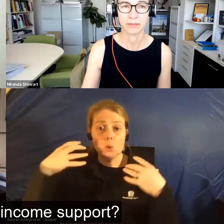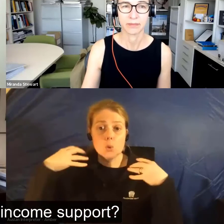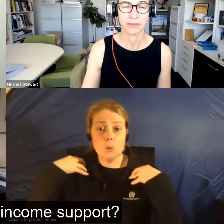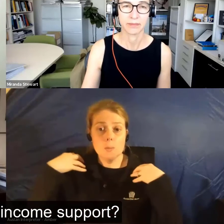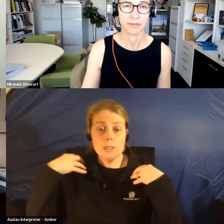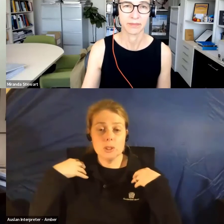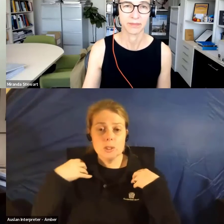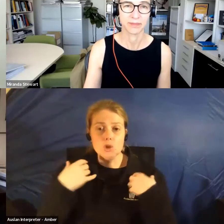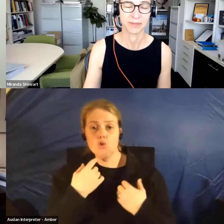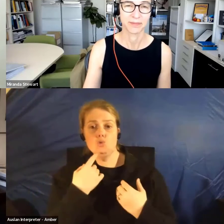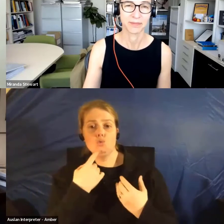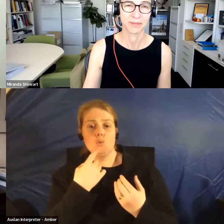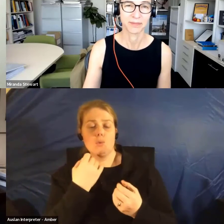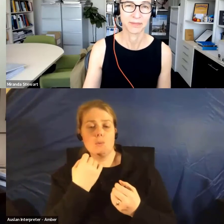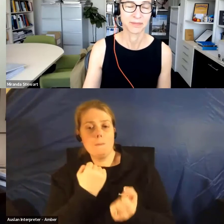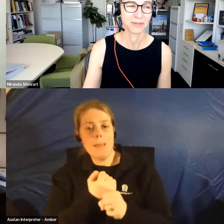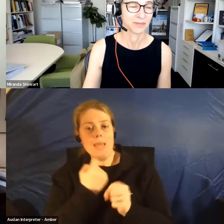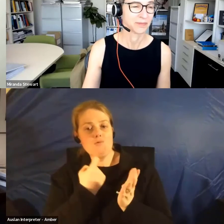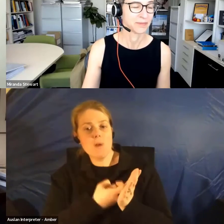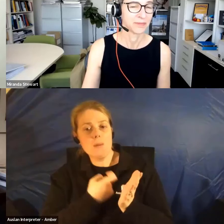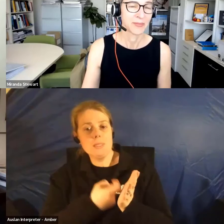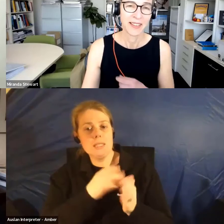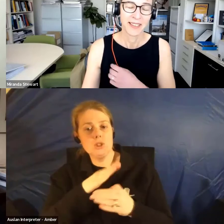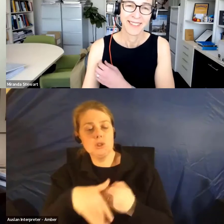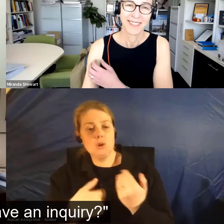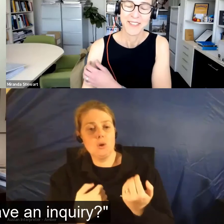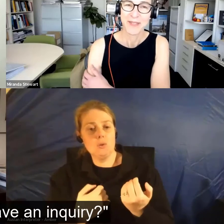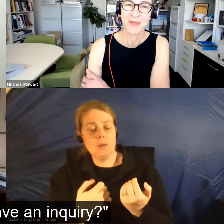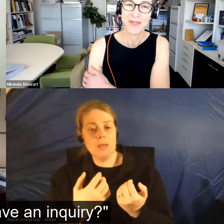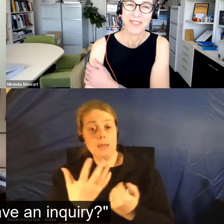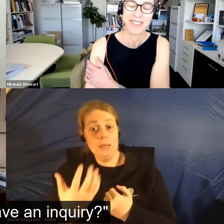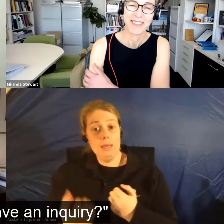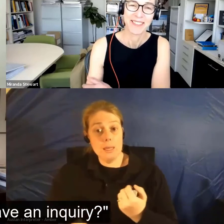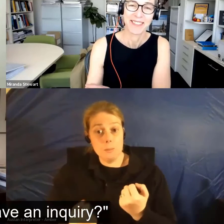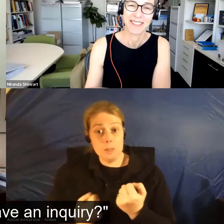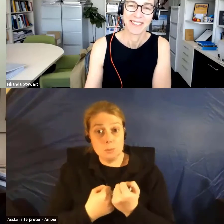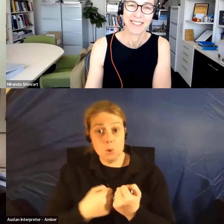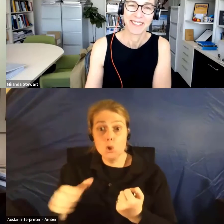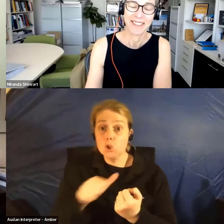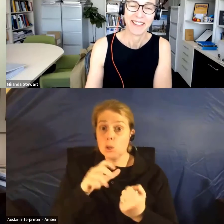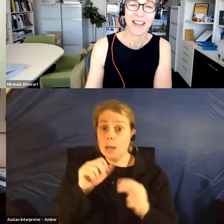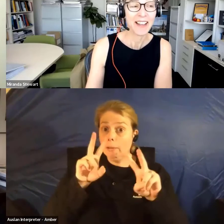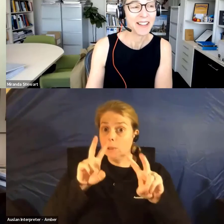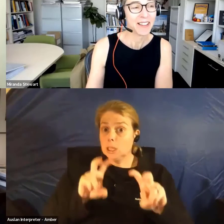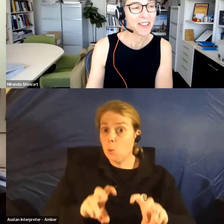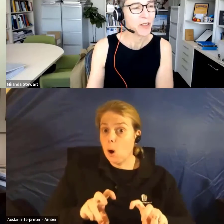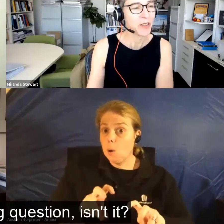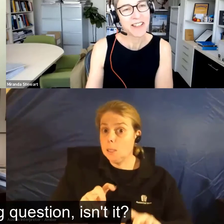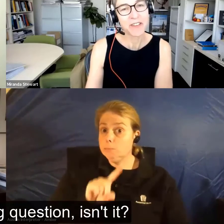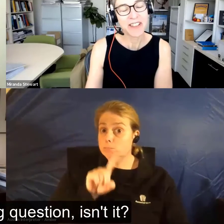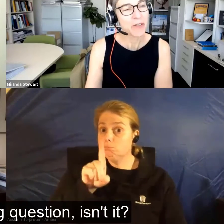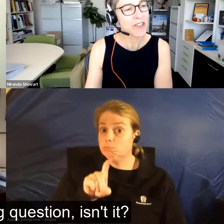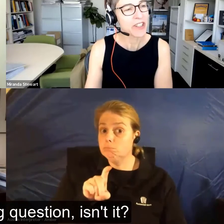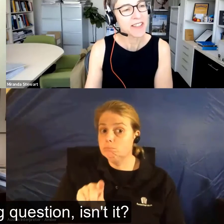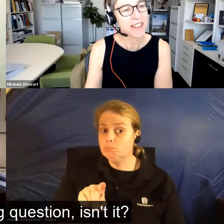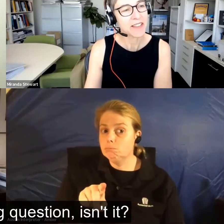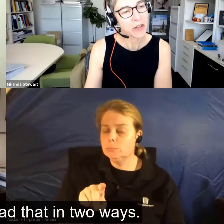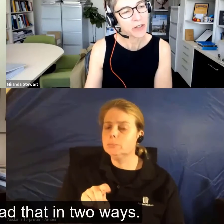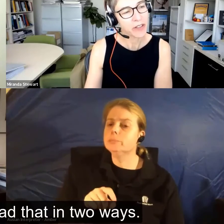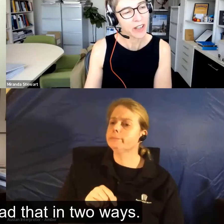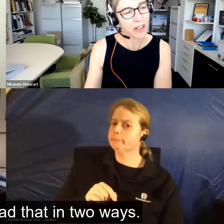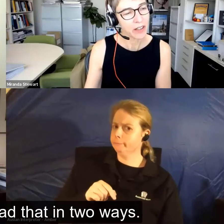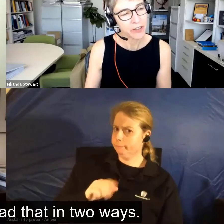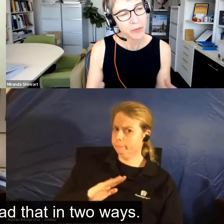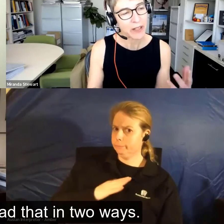income support? Should we have an inquiry? It's an interesting question, isn't